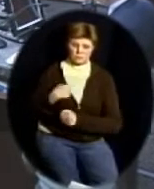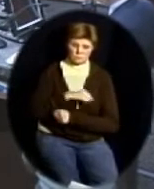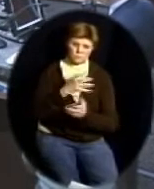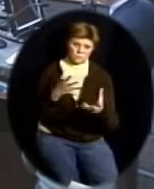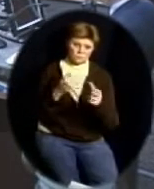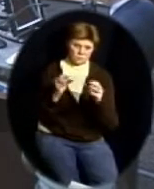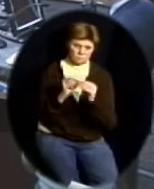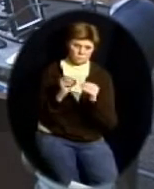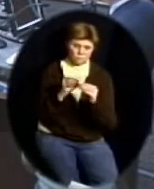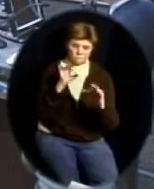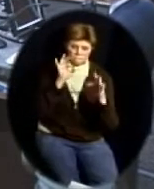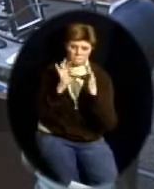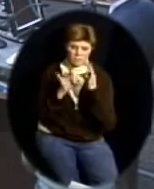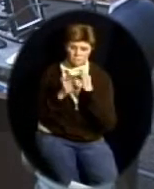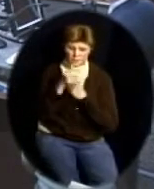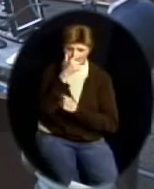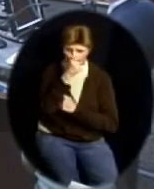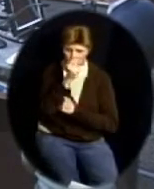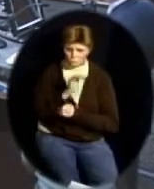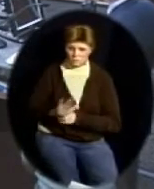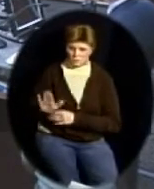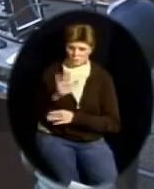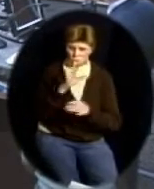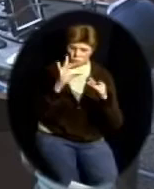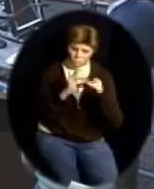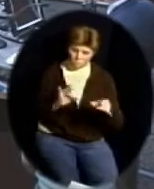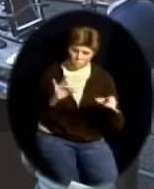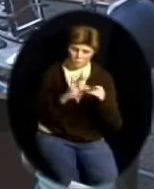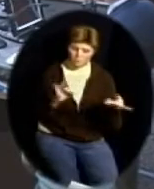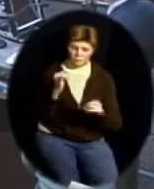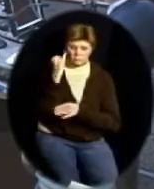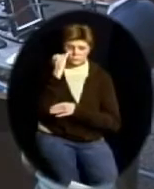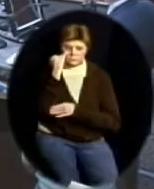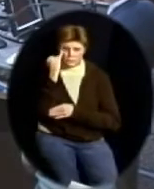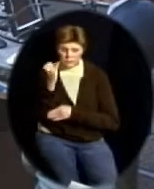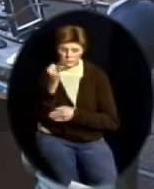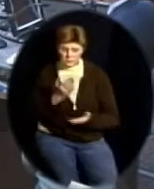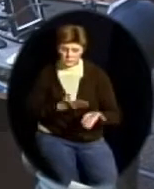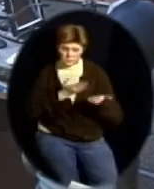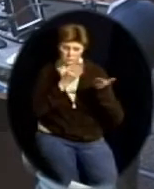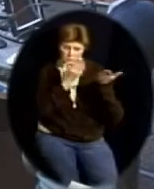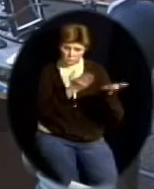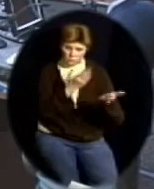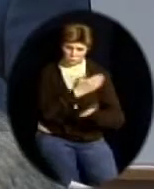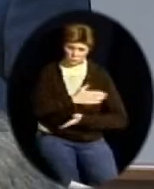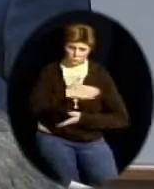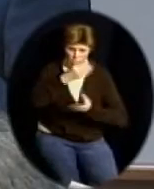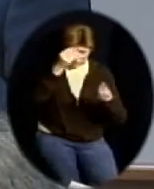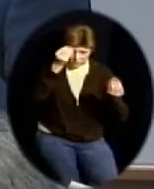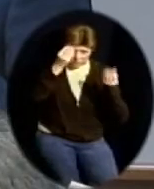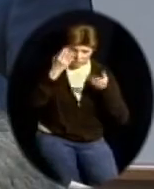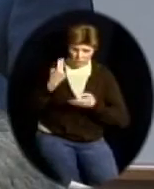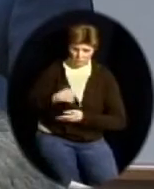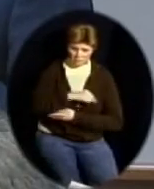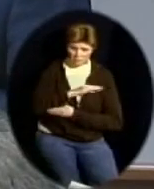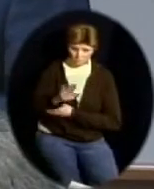and if you do have suggestions or ideas or thoughts, please convey those to us, and we'll see what can be